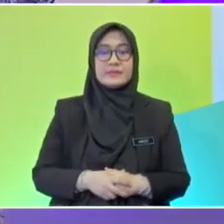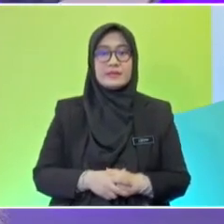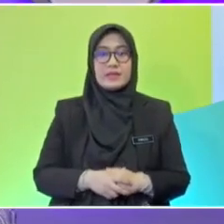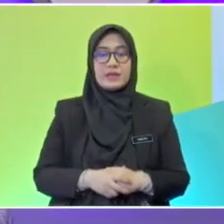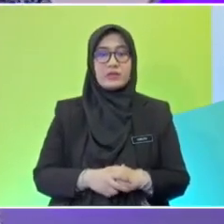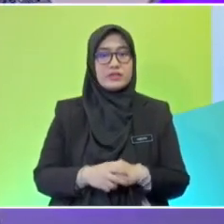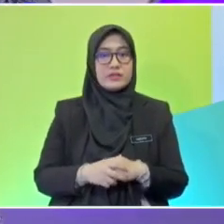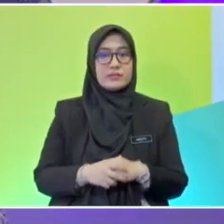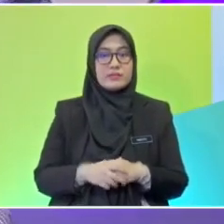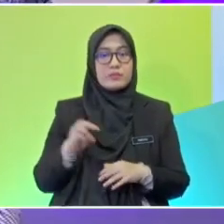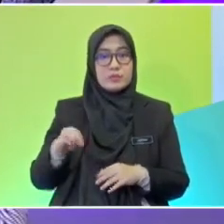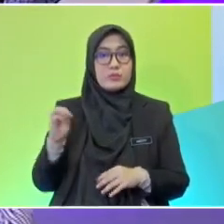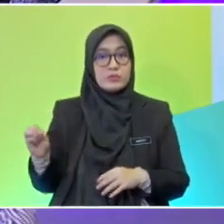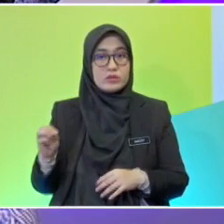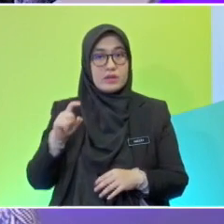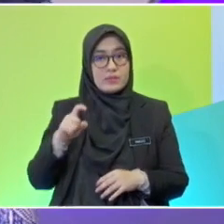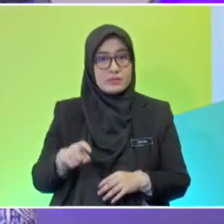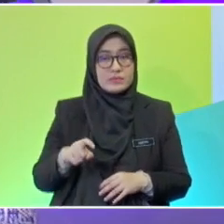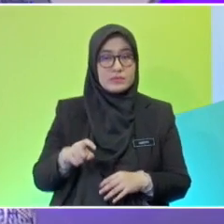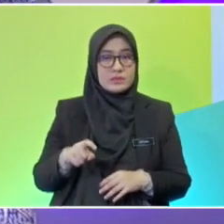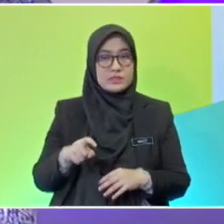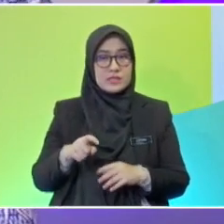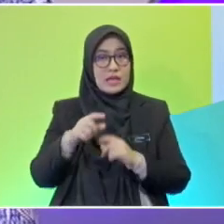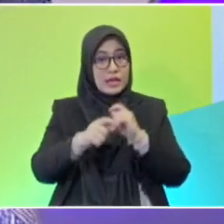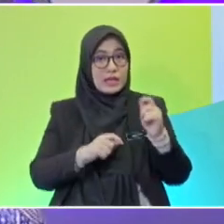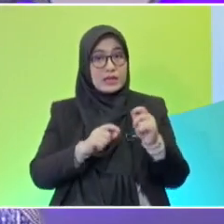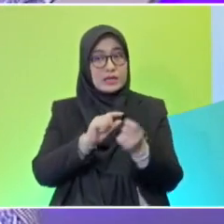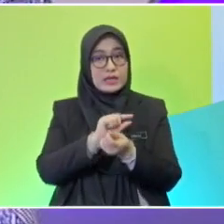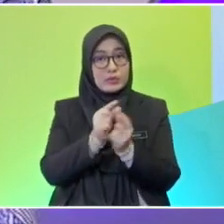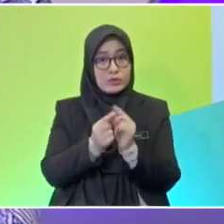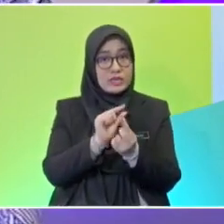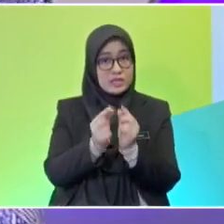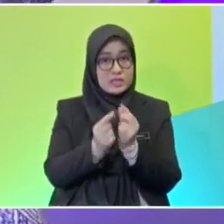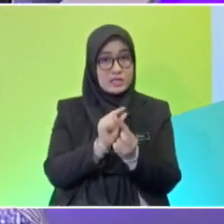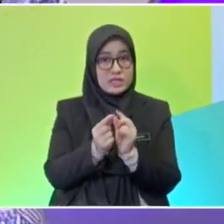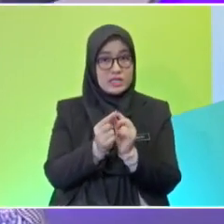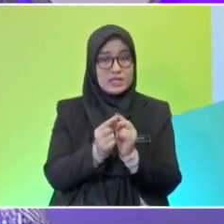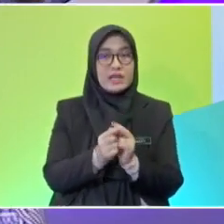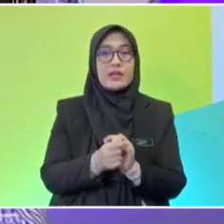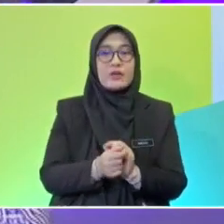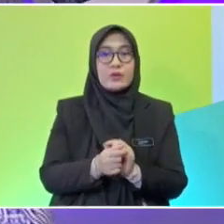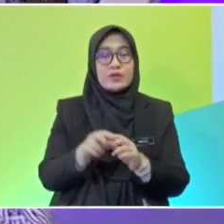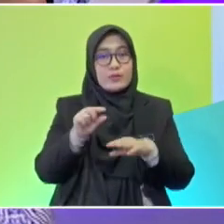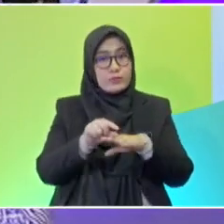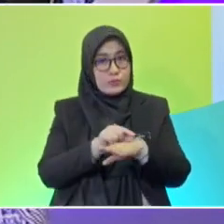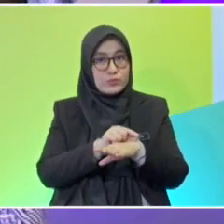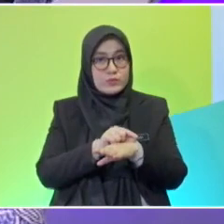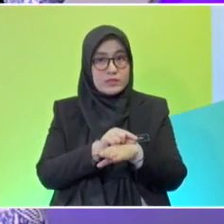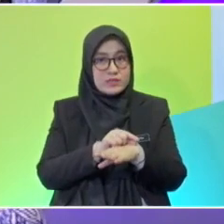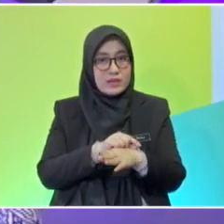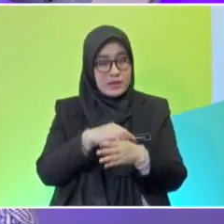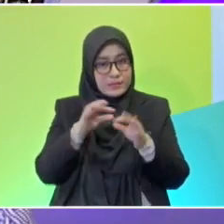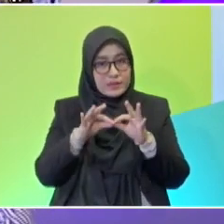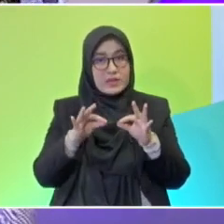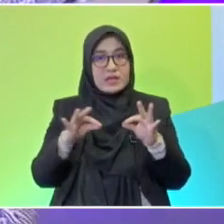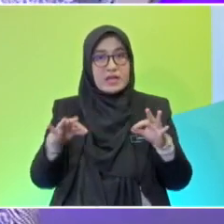turns. Pupils on the inside circle will get to ask questions to pupils on the outside circle using the language structure that they have been taught.